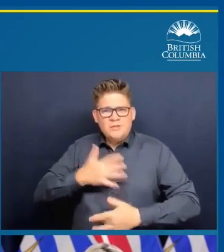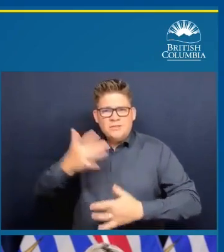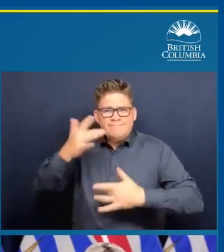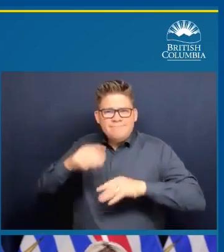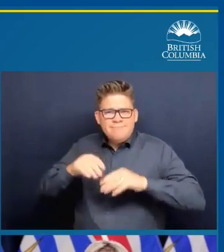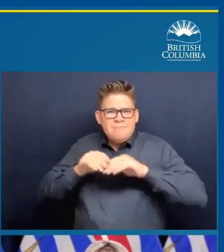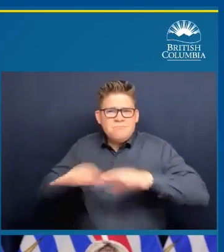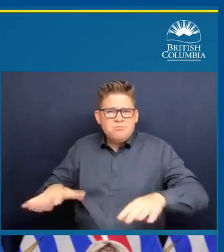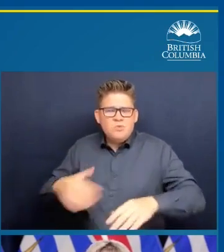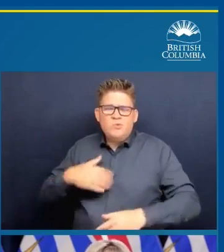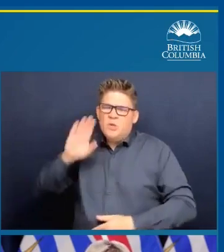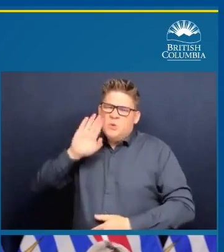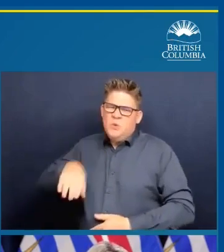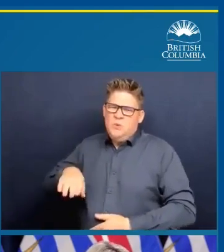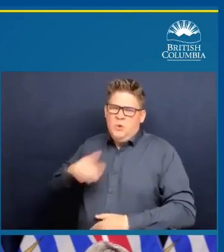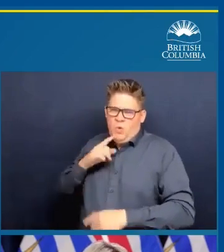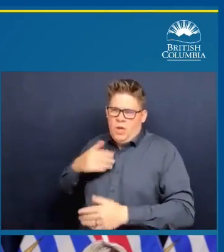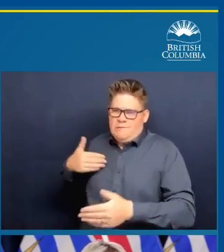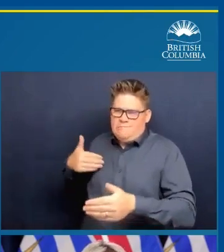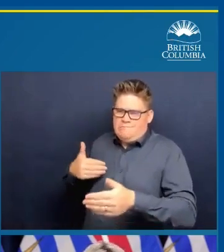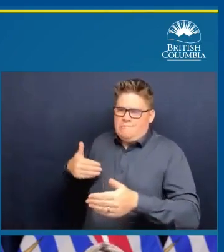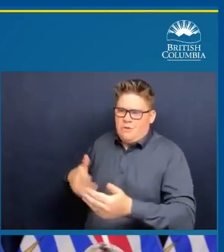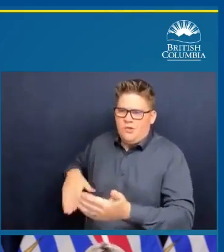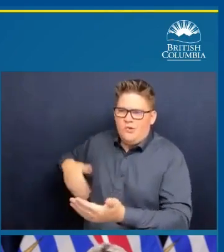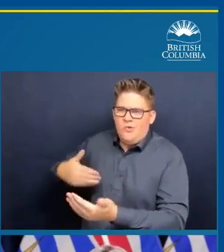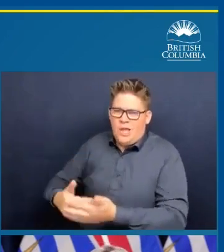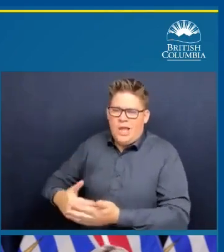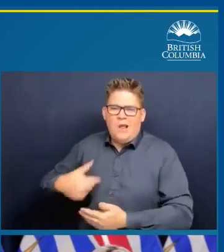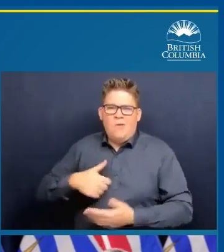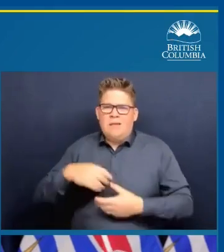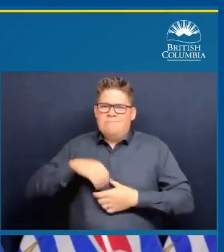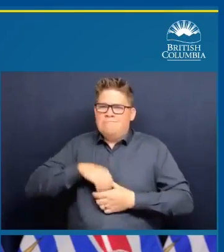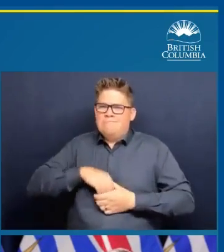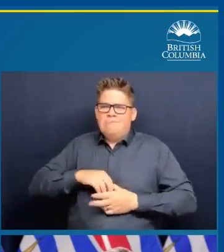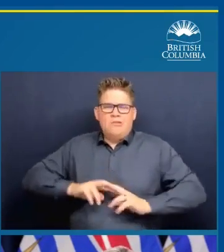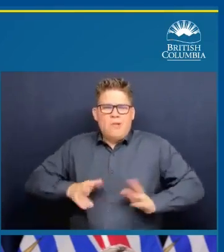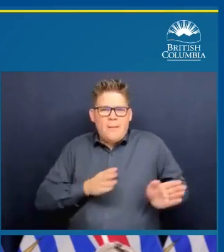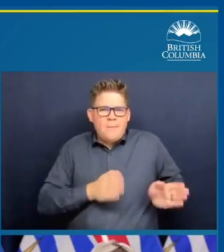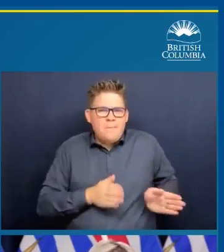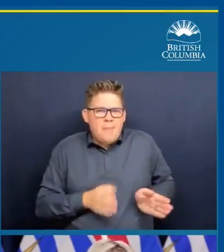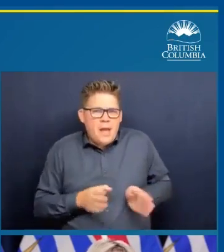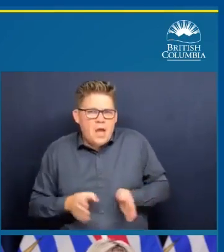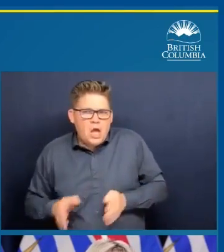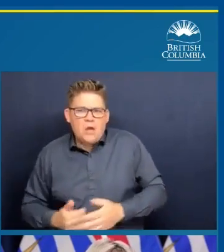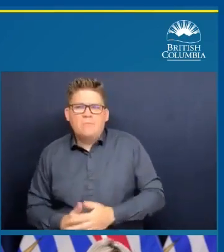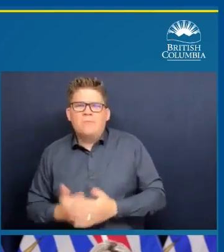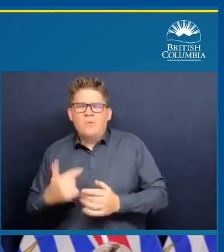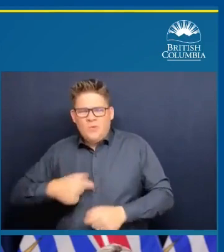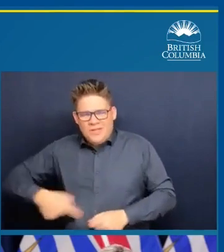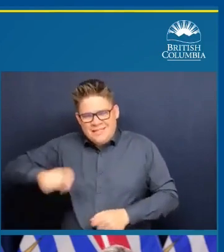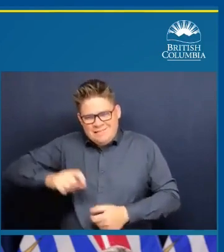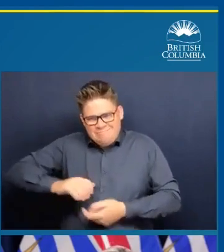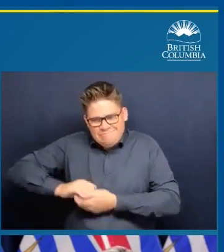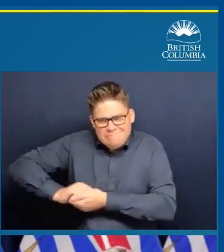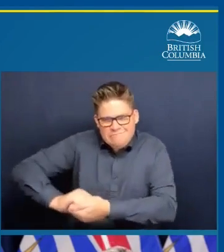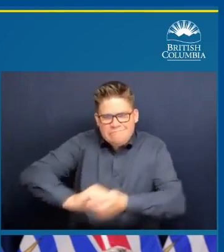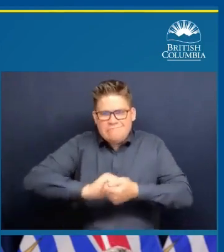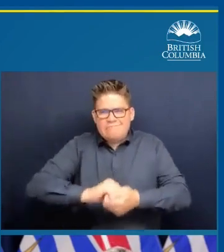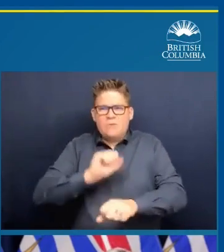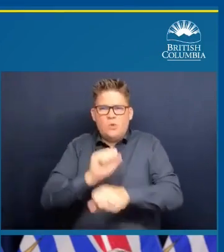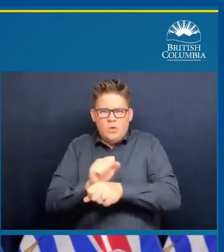best we can, and the things that we all do together collectively now will make a difference as we get through this next few